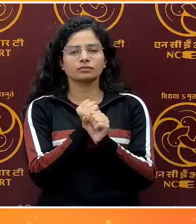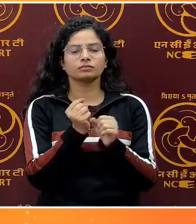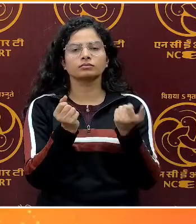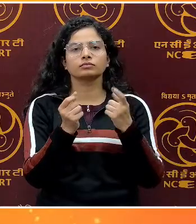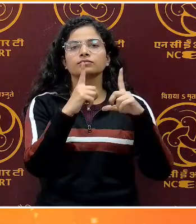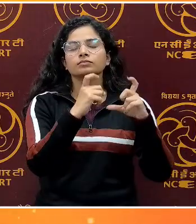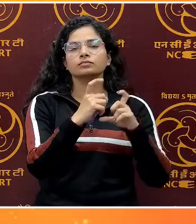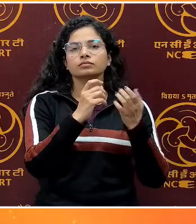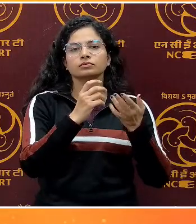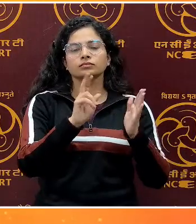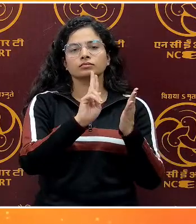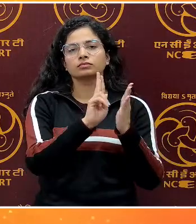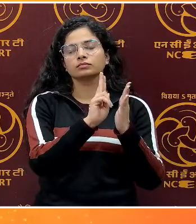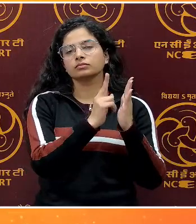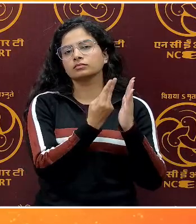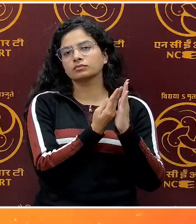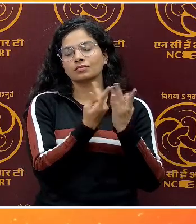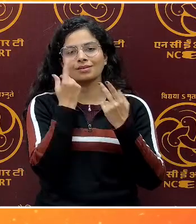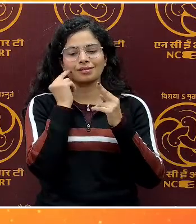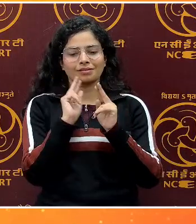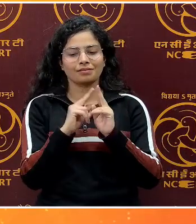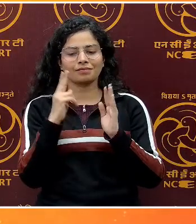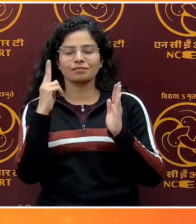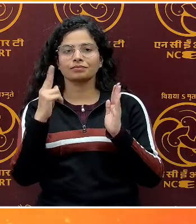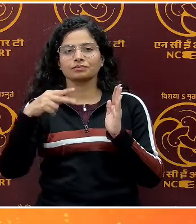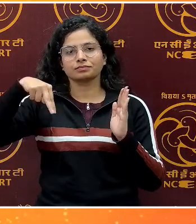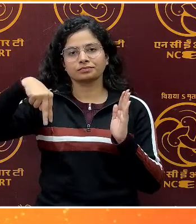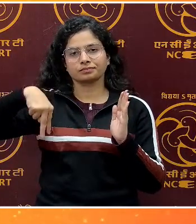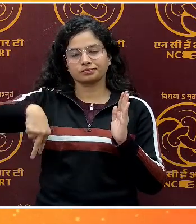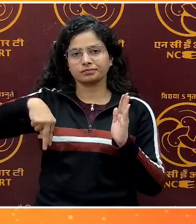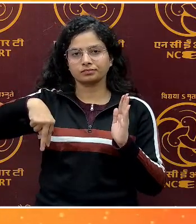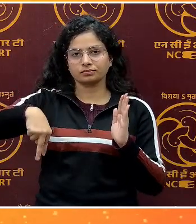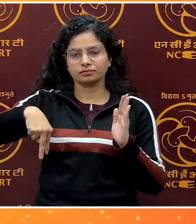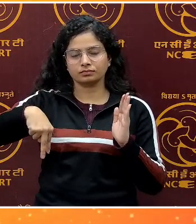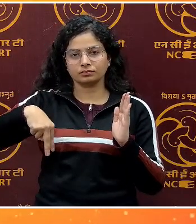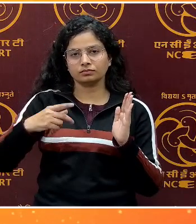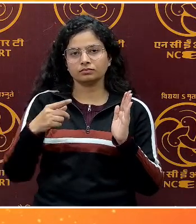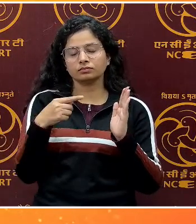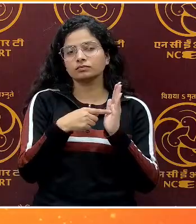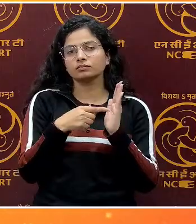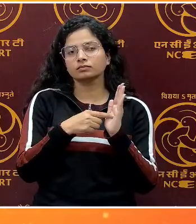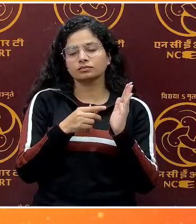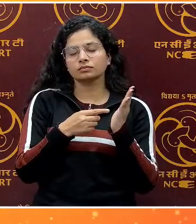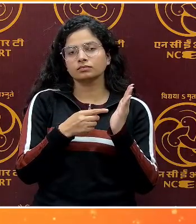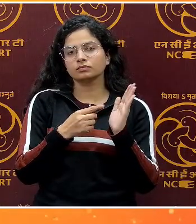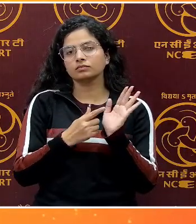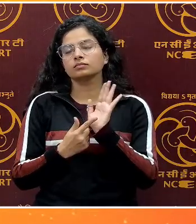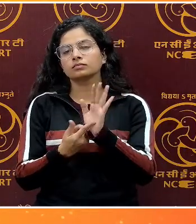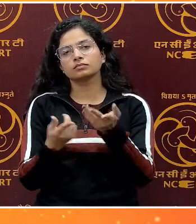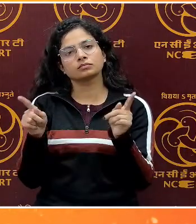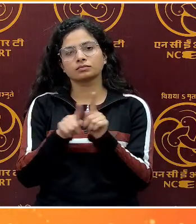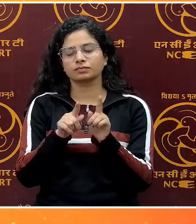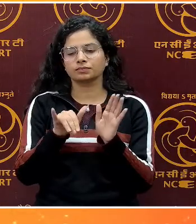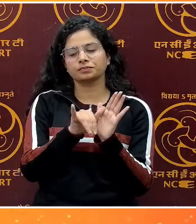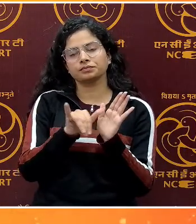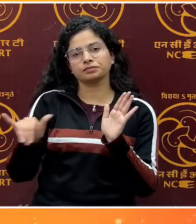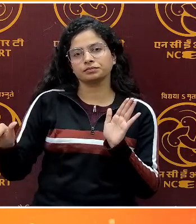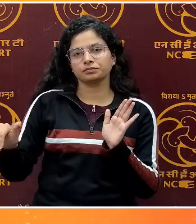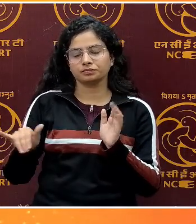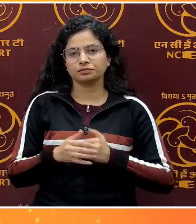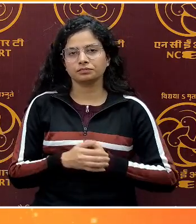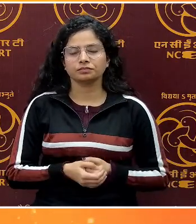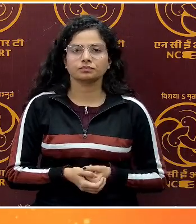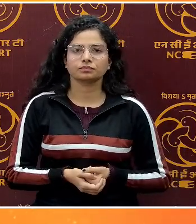is upright. So we stand like this. Our image also is the same way. Yes. It is upright,